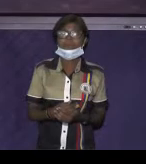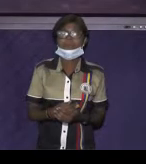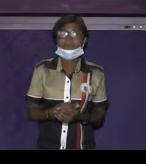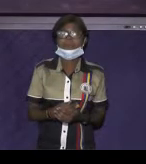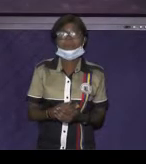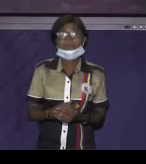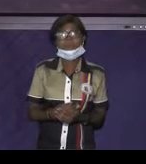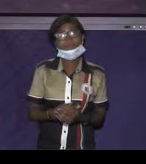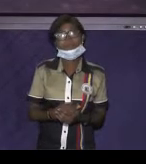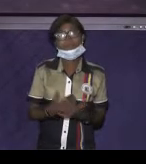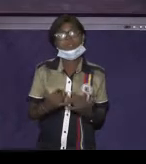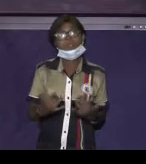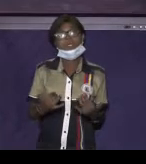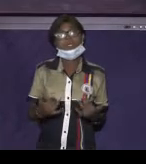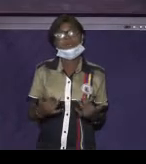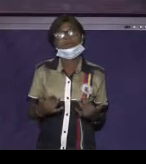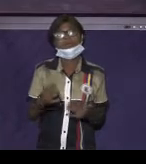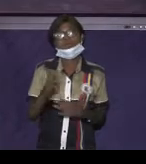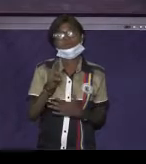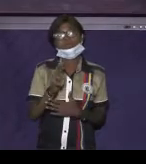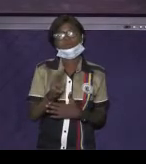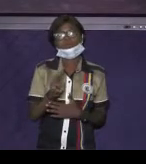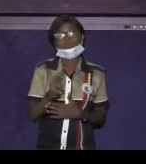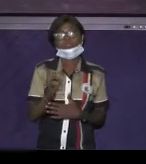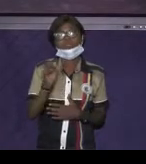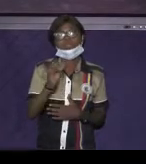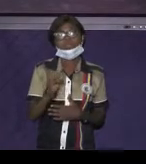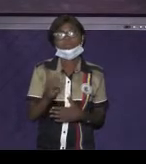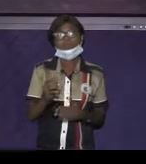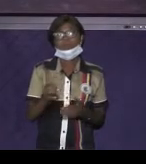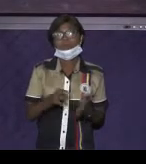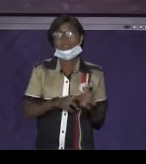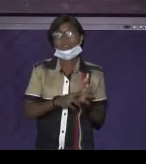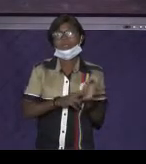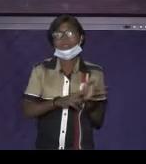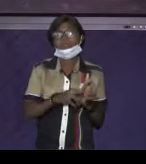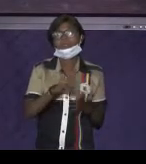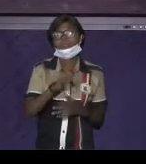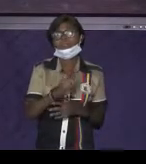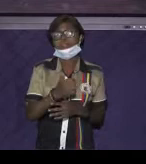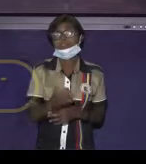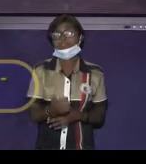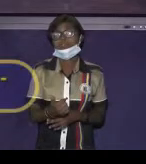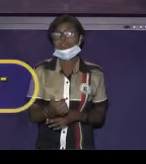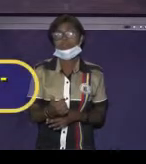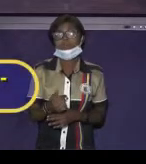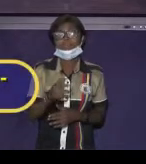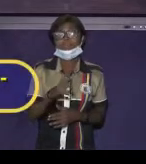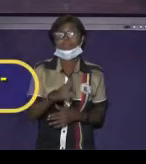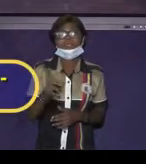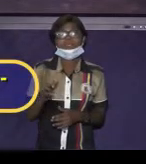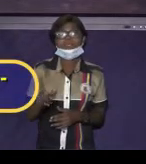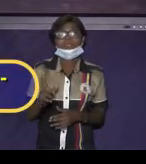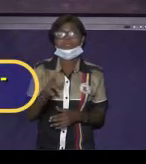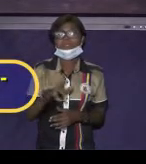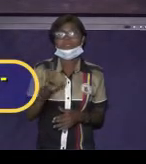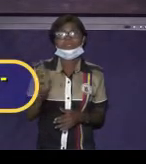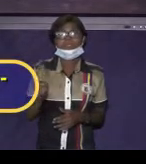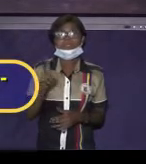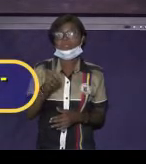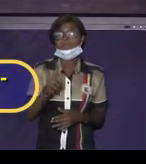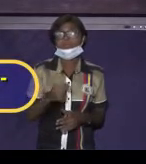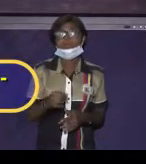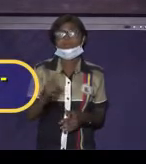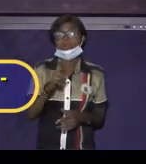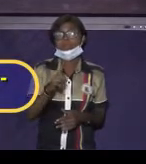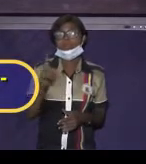Okay, a white pen should do. Now, 2 zeros cancel, 2 zeros, 36 goes here 1, 36 goes here 1,